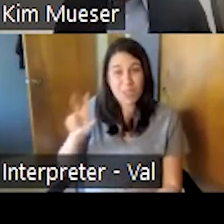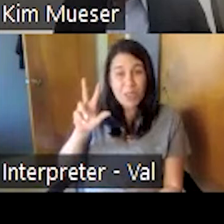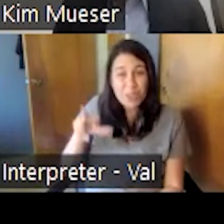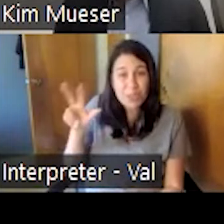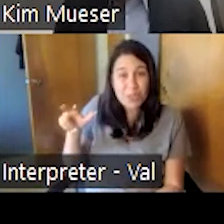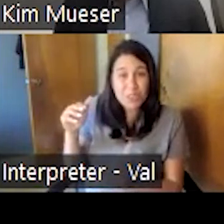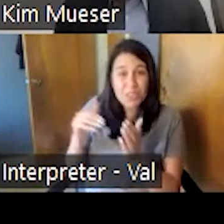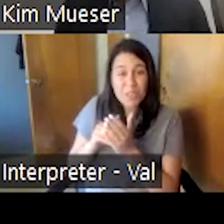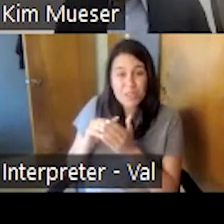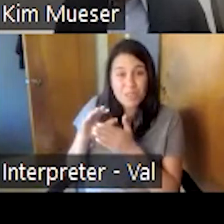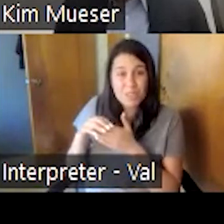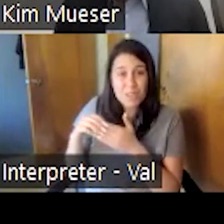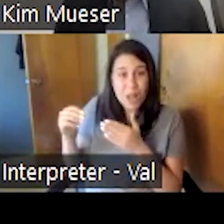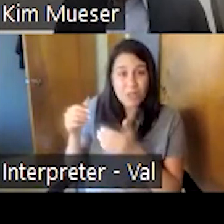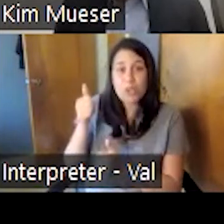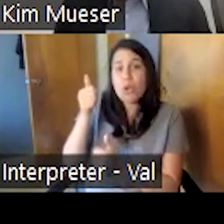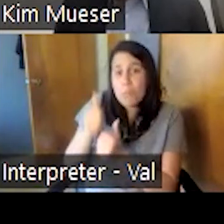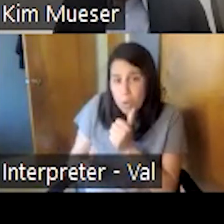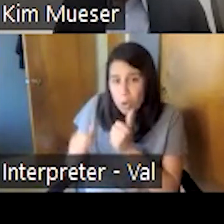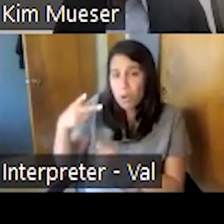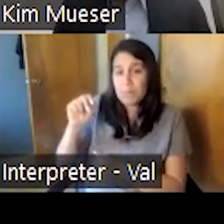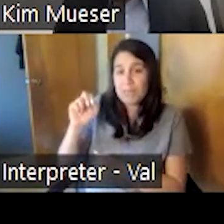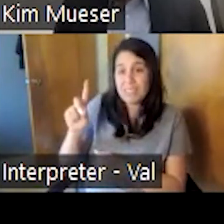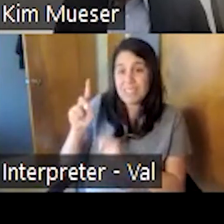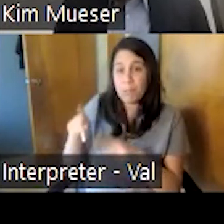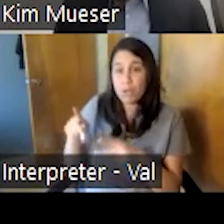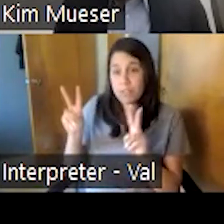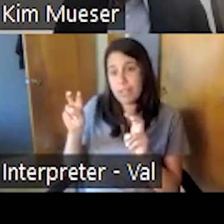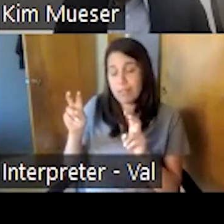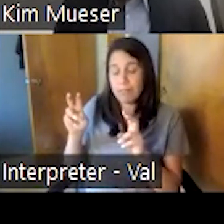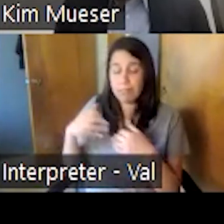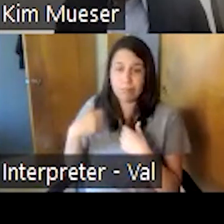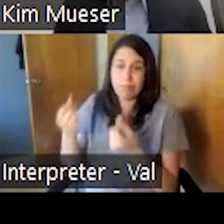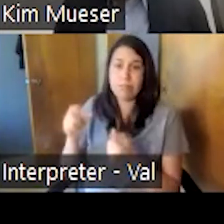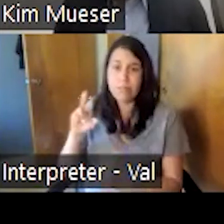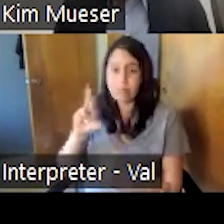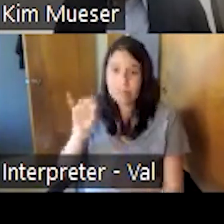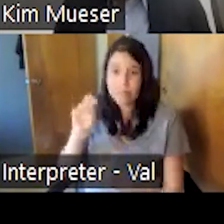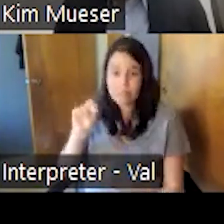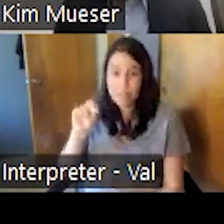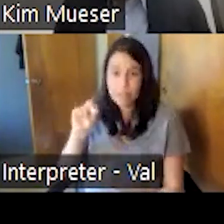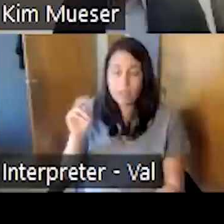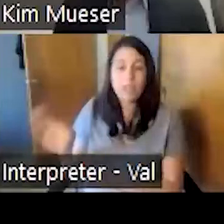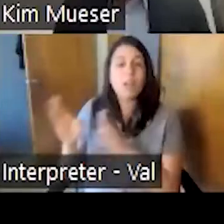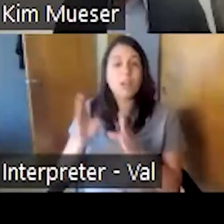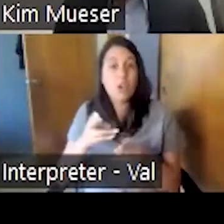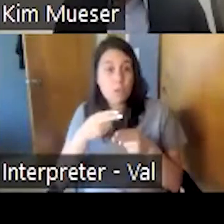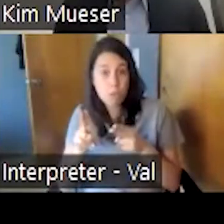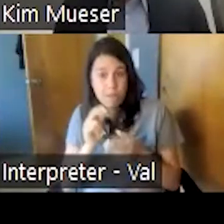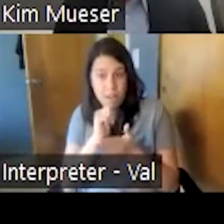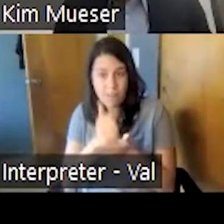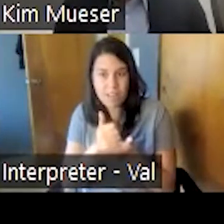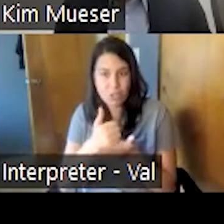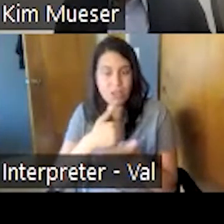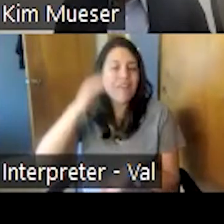$33,000 per PTSD remission. And at the same time, the brief intervention has a lower implementation